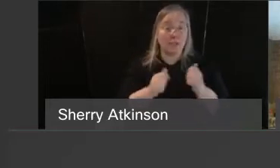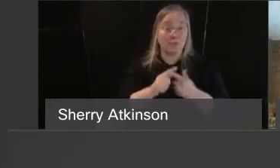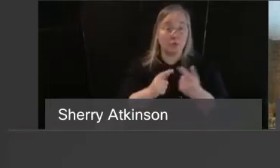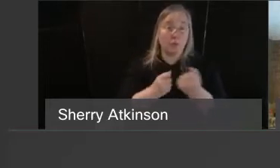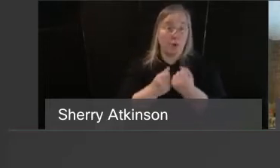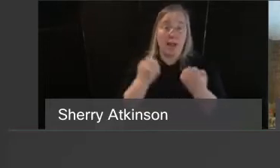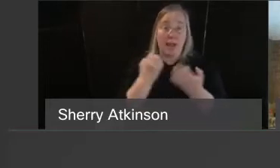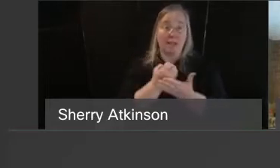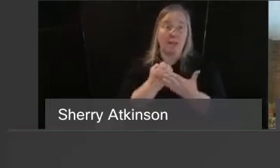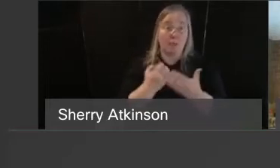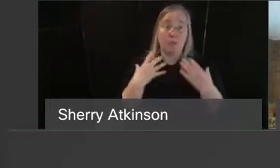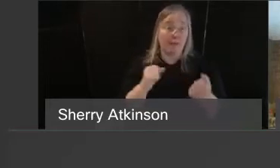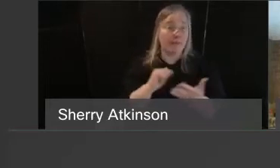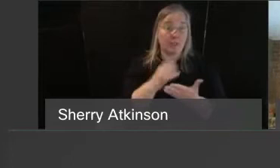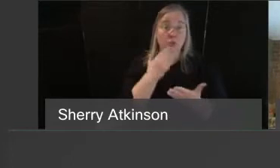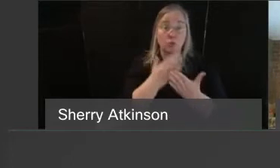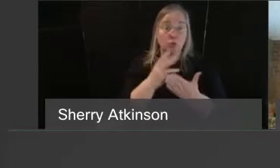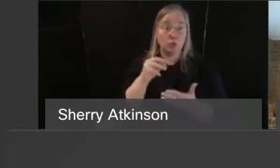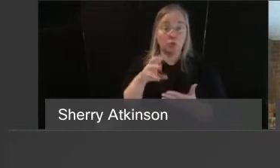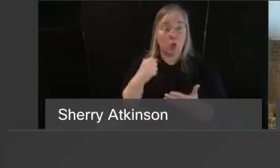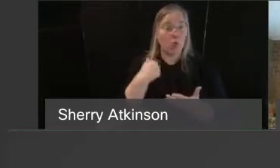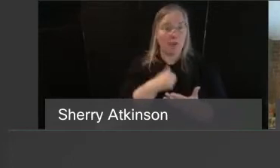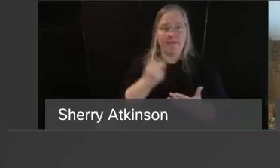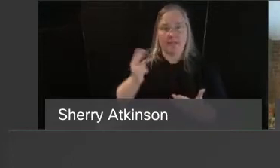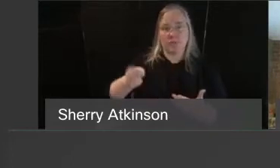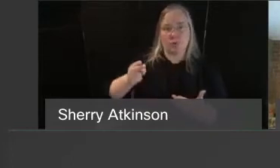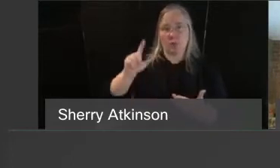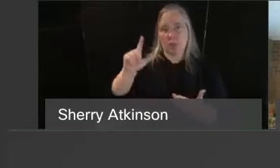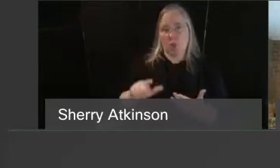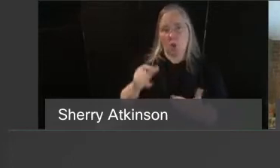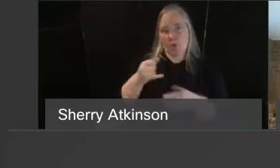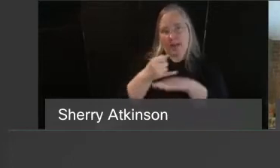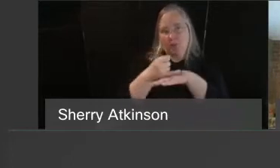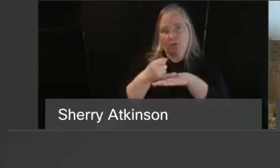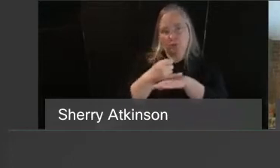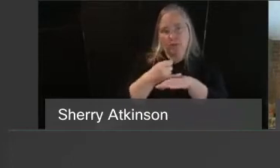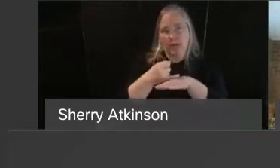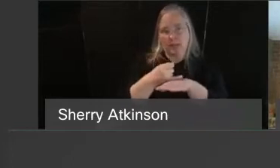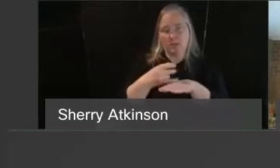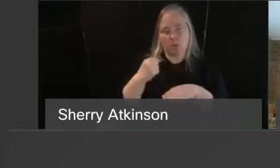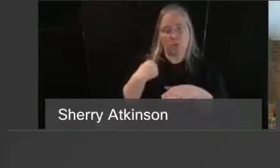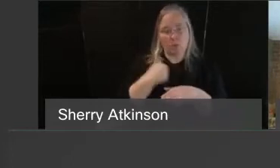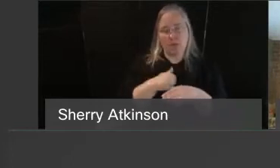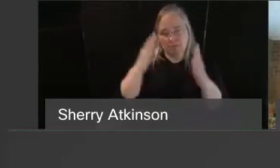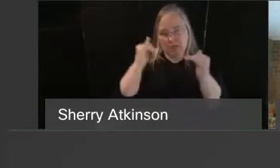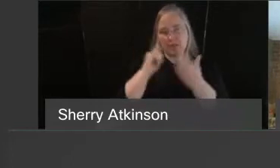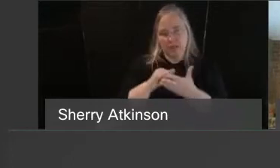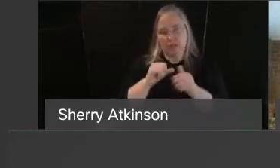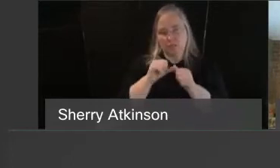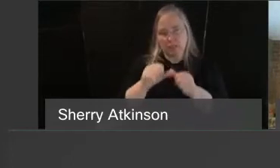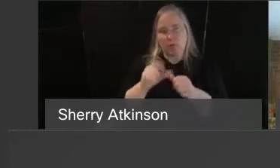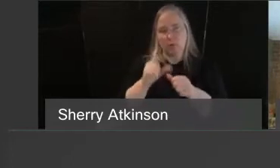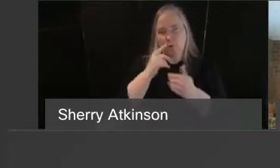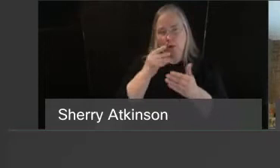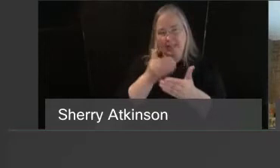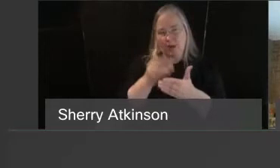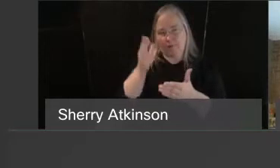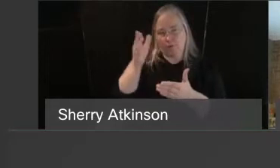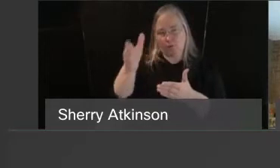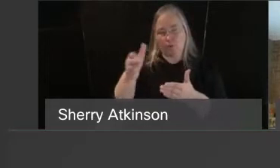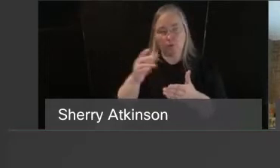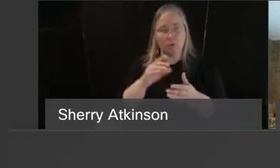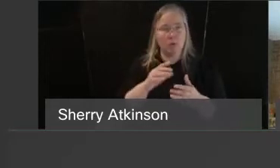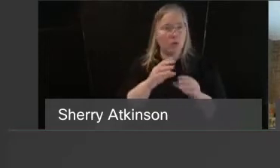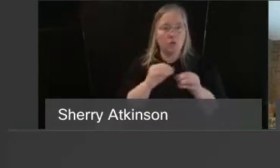news. We're at historically low interest rates, and that will expected to continue for the near future. There is no sort of threat